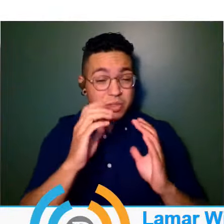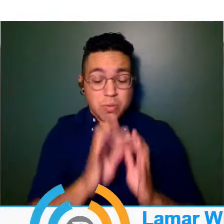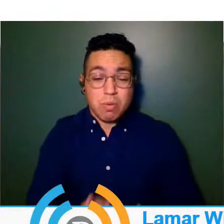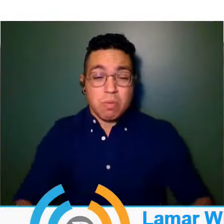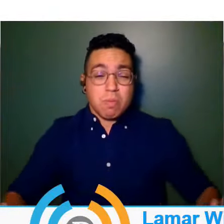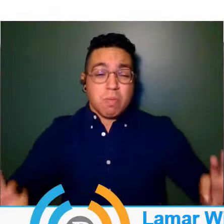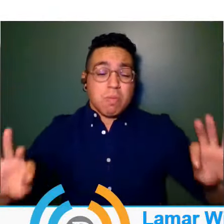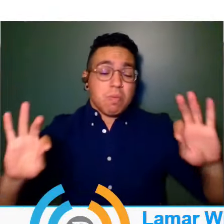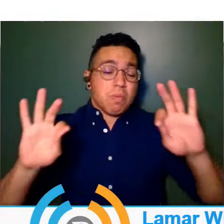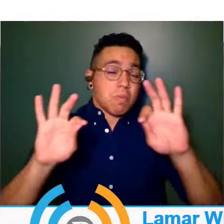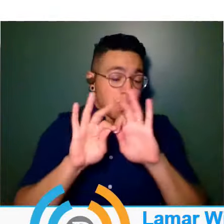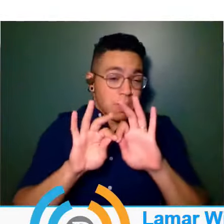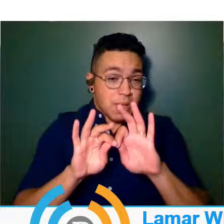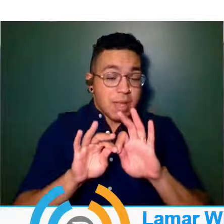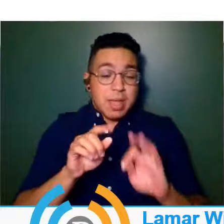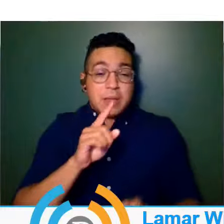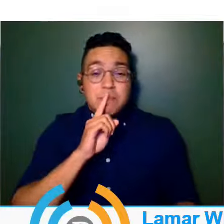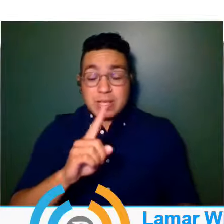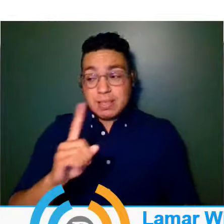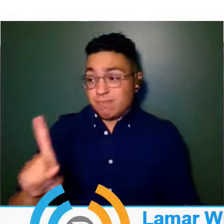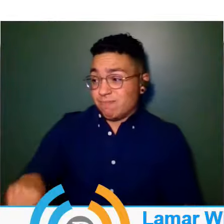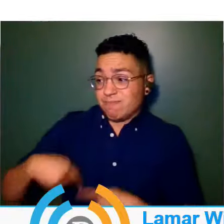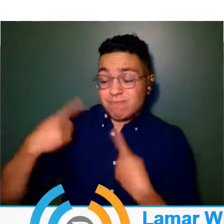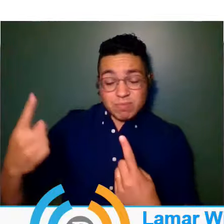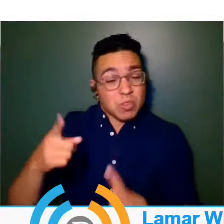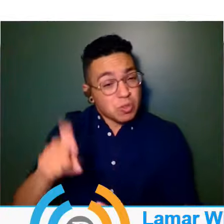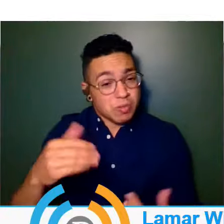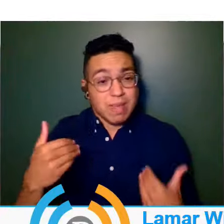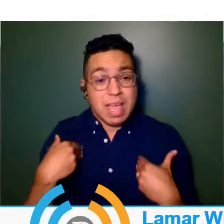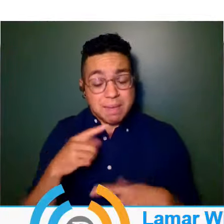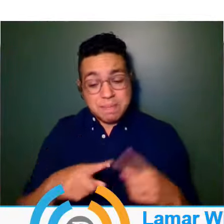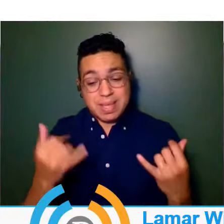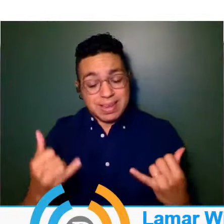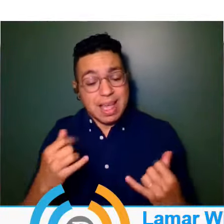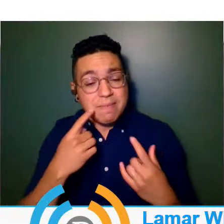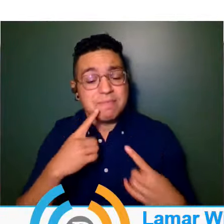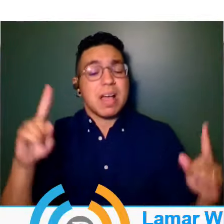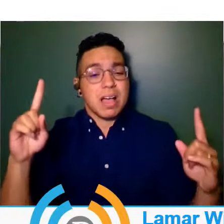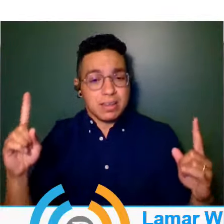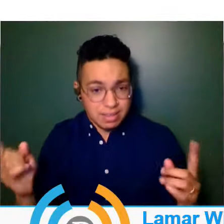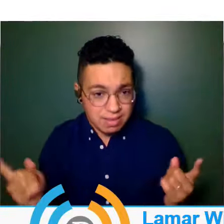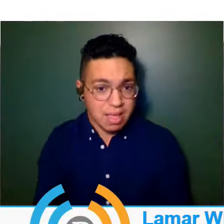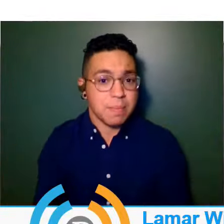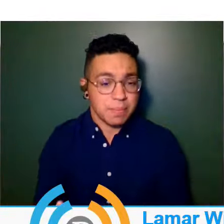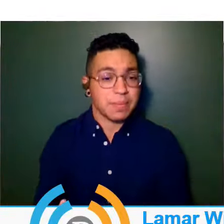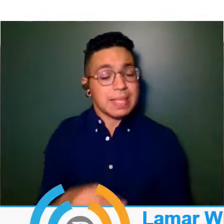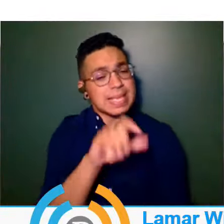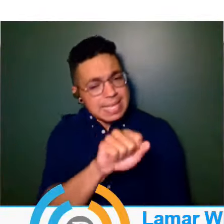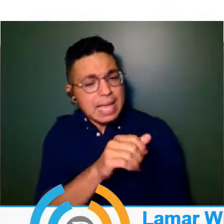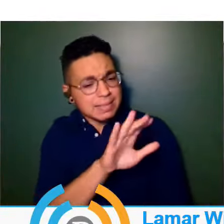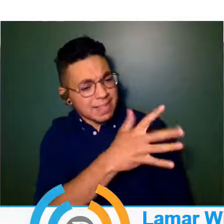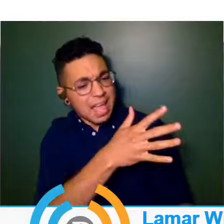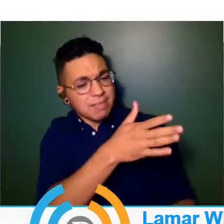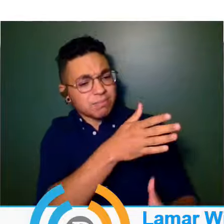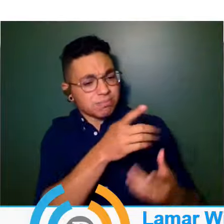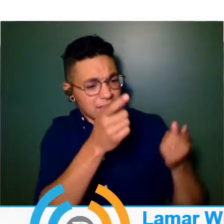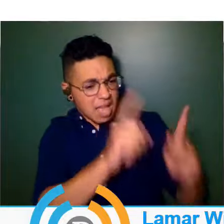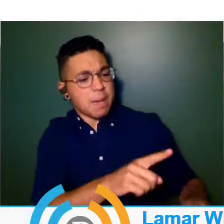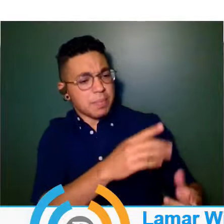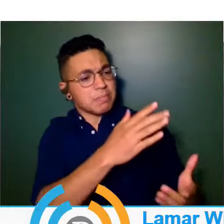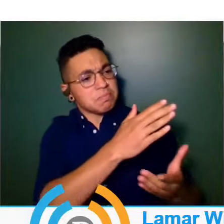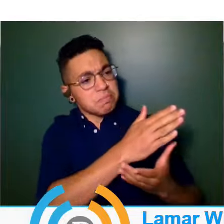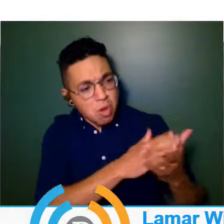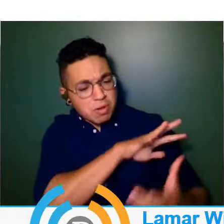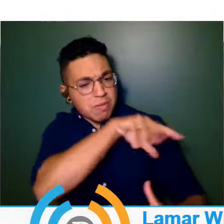question, in some part, yes, that is what has brought us here. But also, it has been the decades of